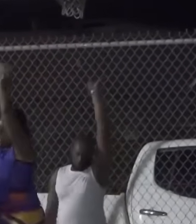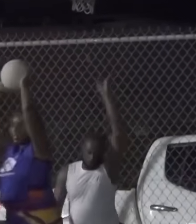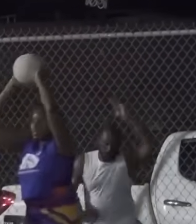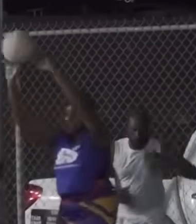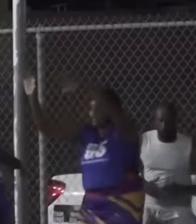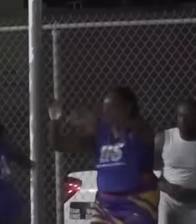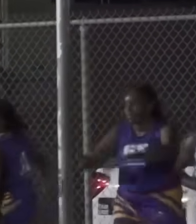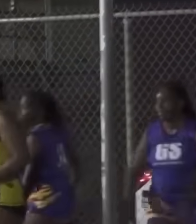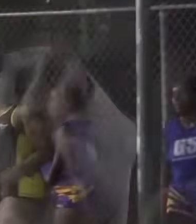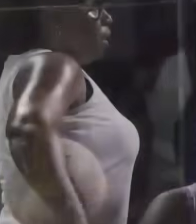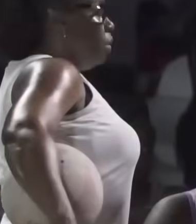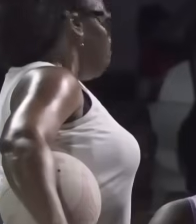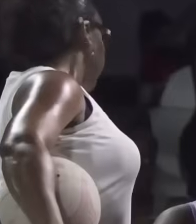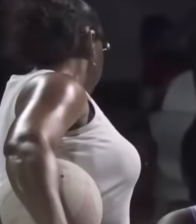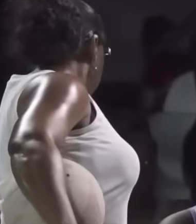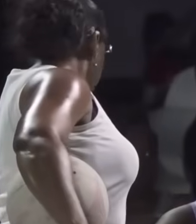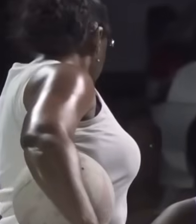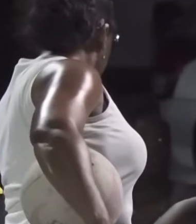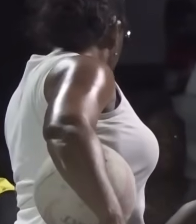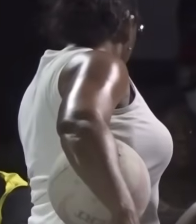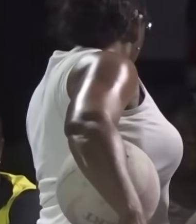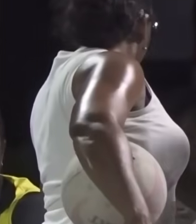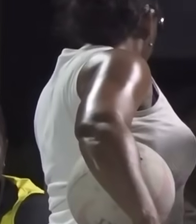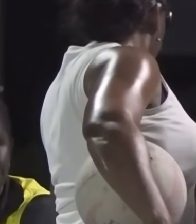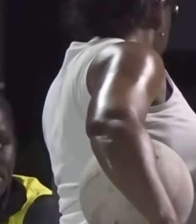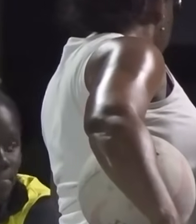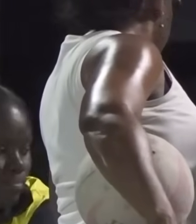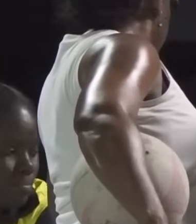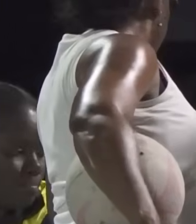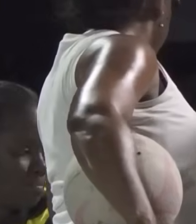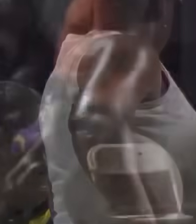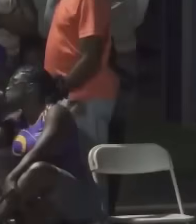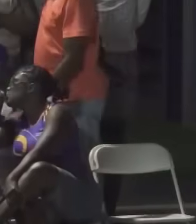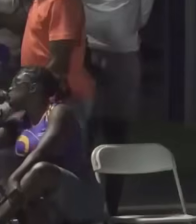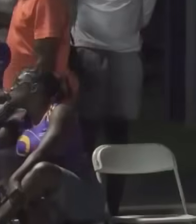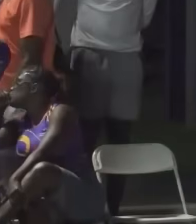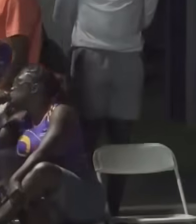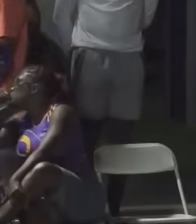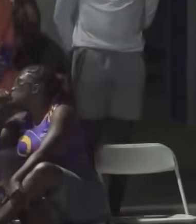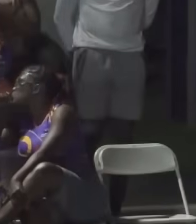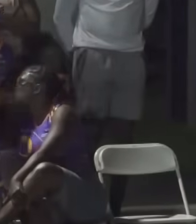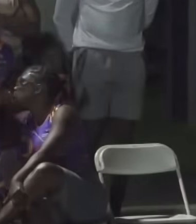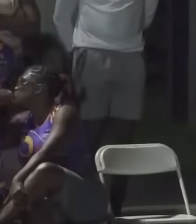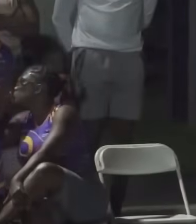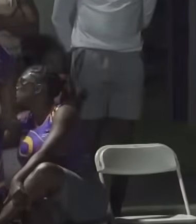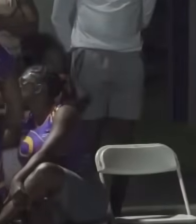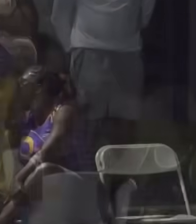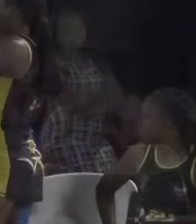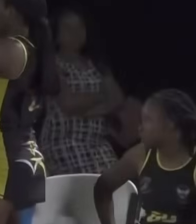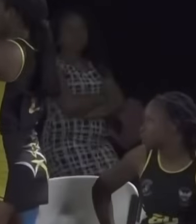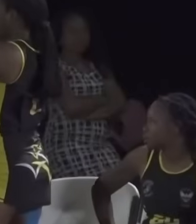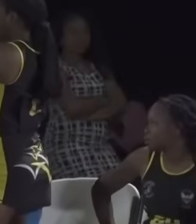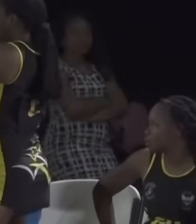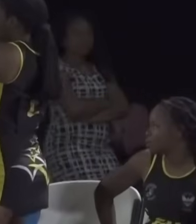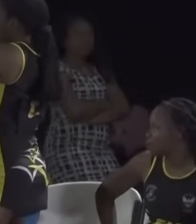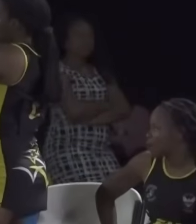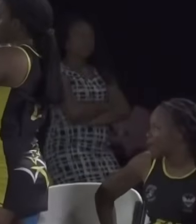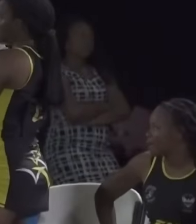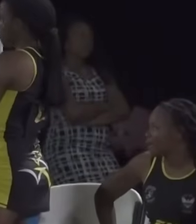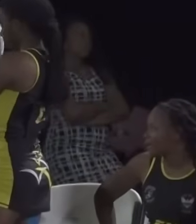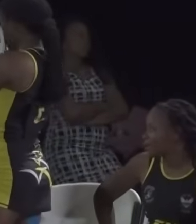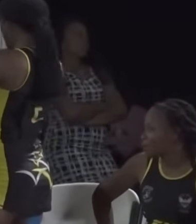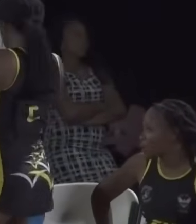lead, 35-33 now. Final quarter now, the team talk crucial, and the drama was about